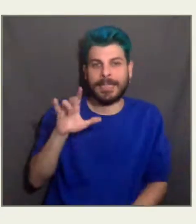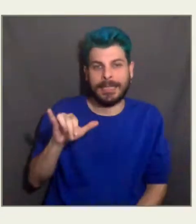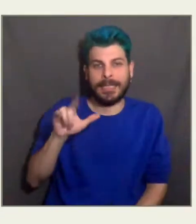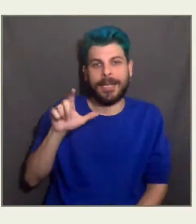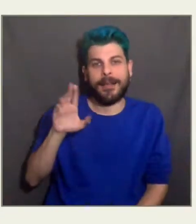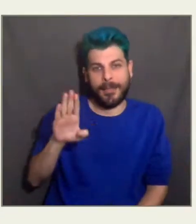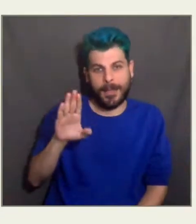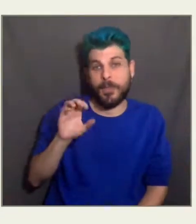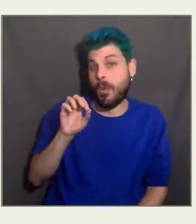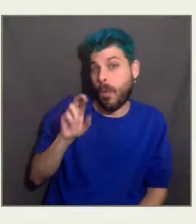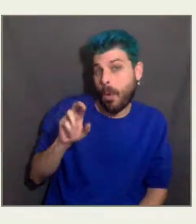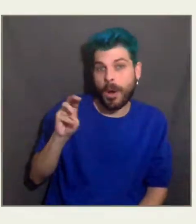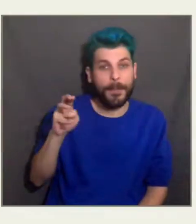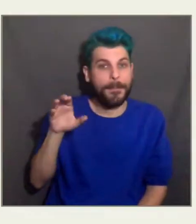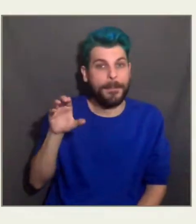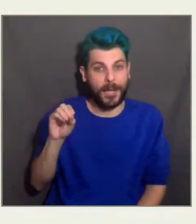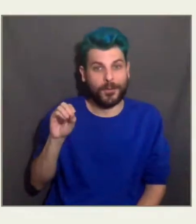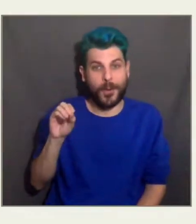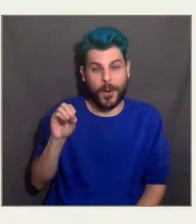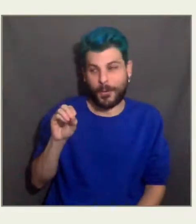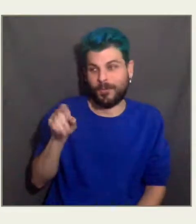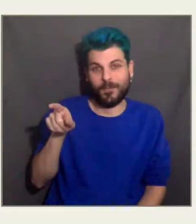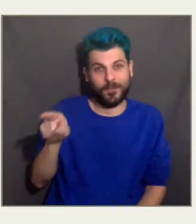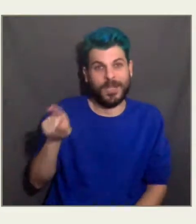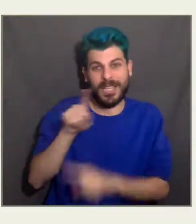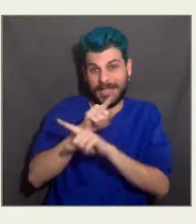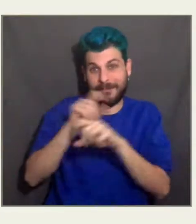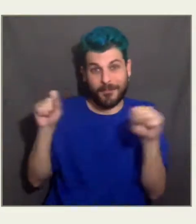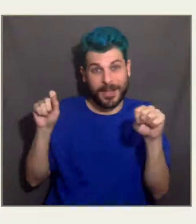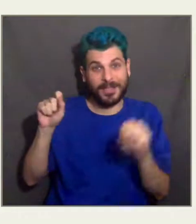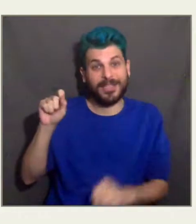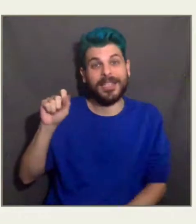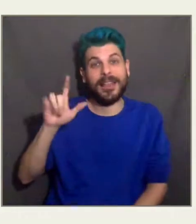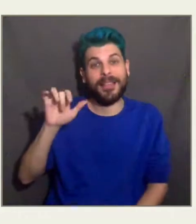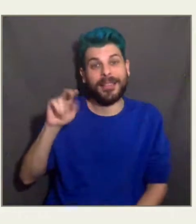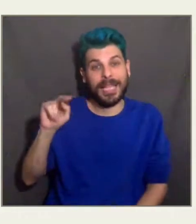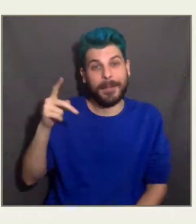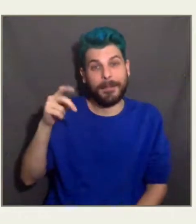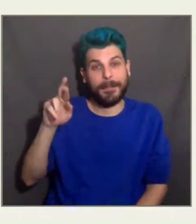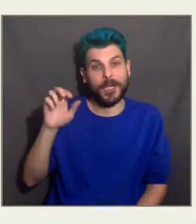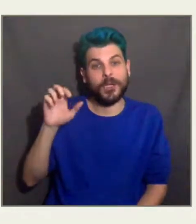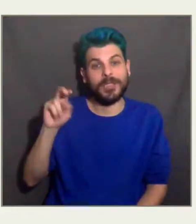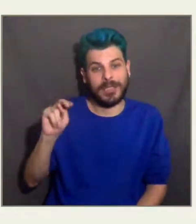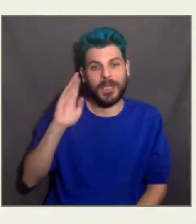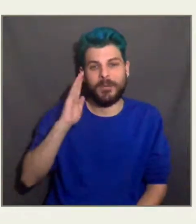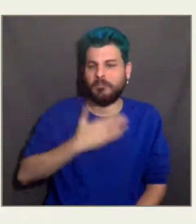to Metro Council President Lynn Peterson for follow-up questions.